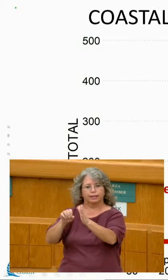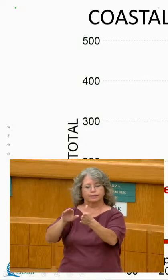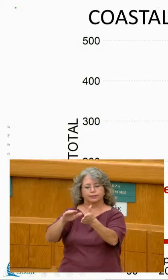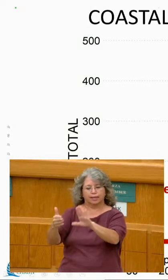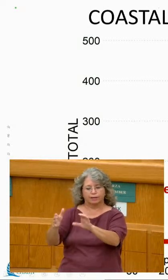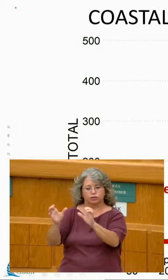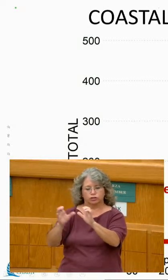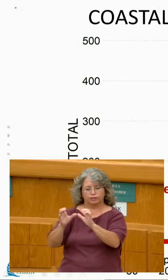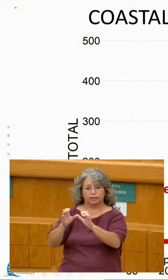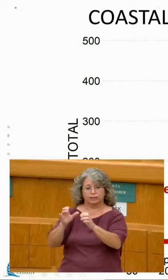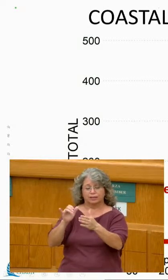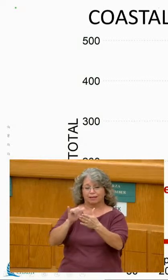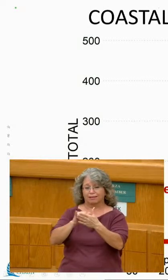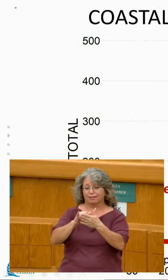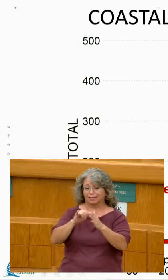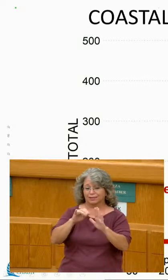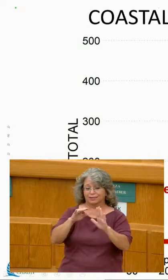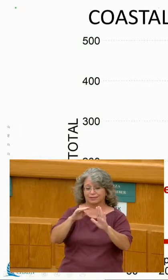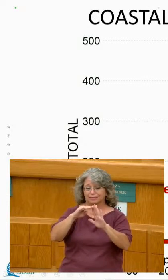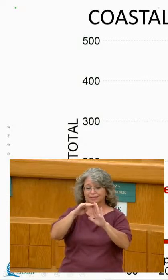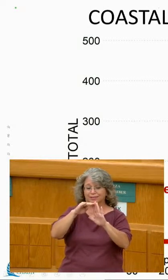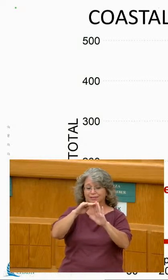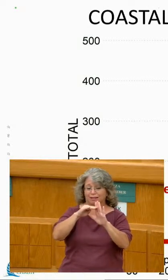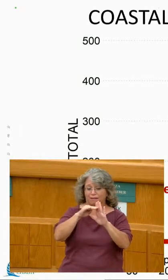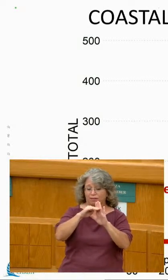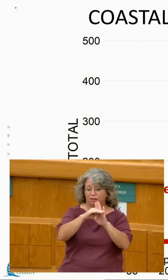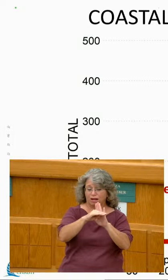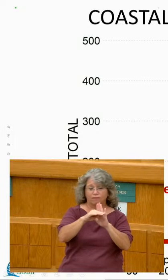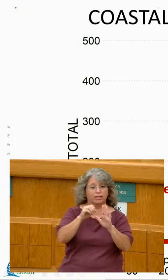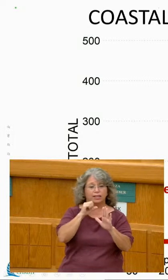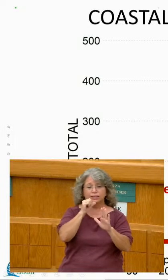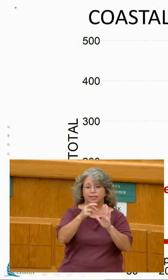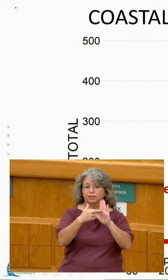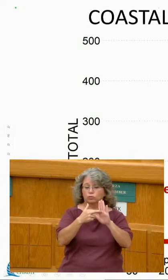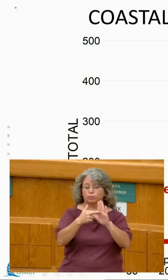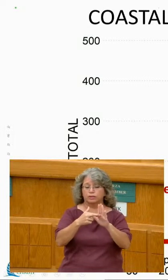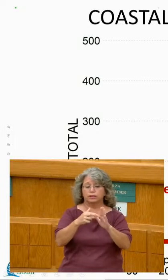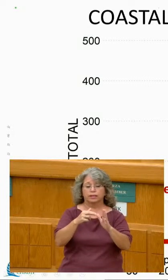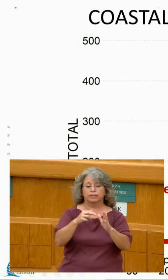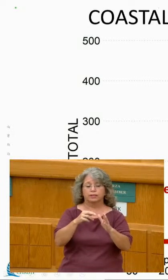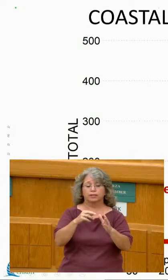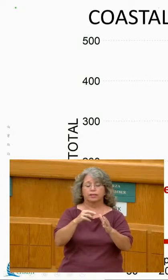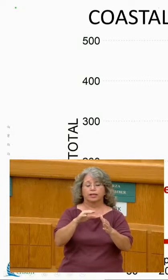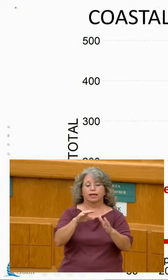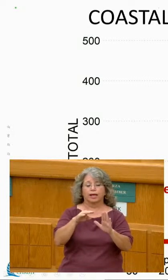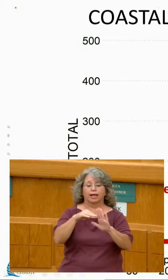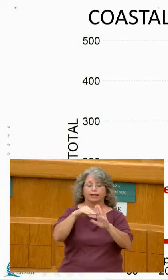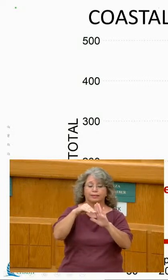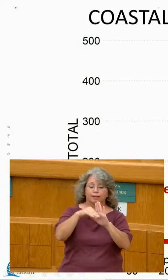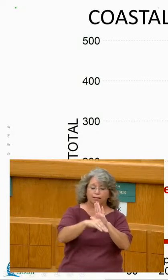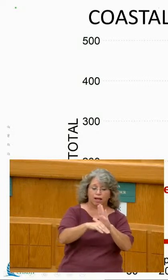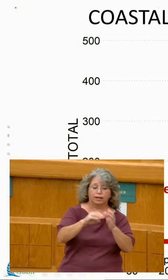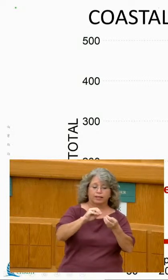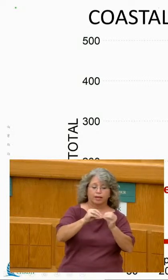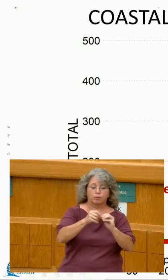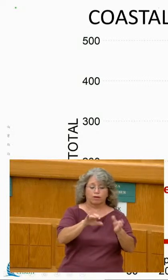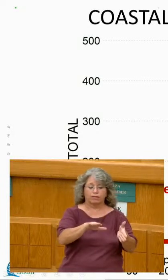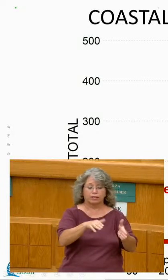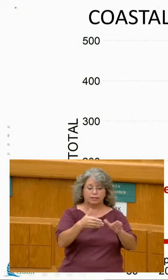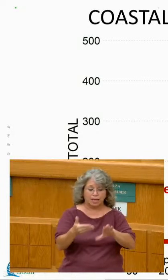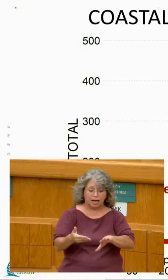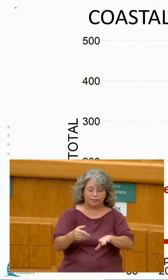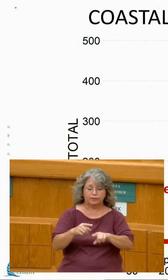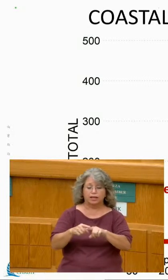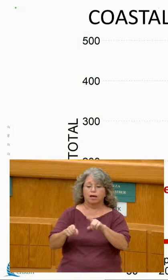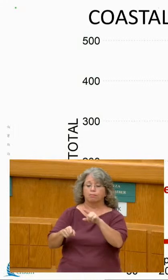off doesn't necessarily represent a decline in fatalities as much as the fact that the death